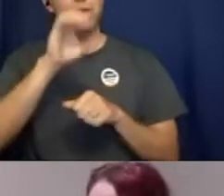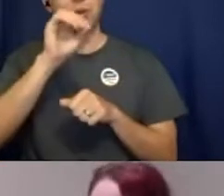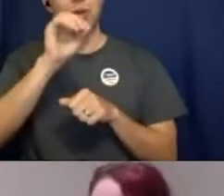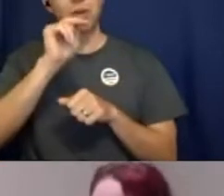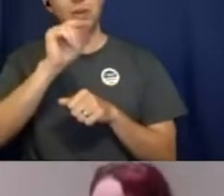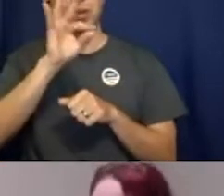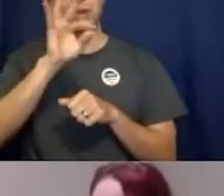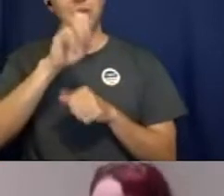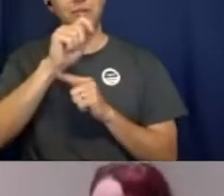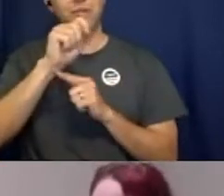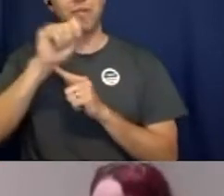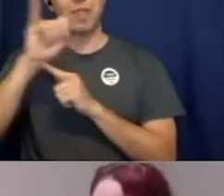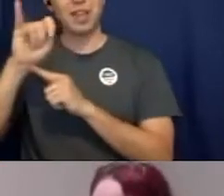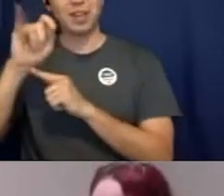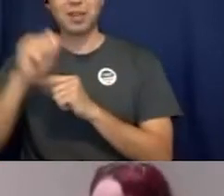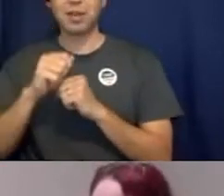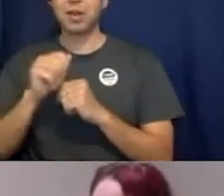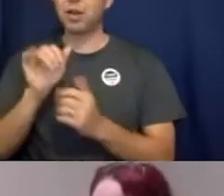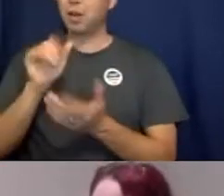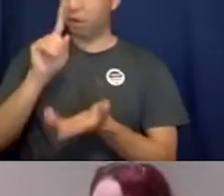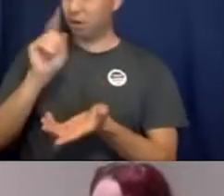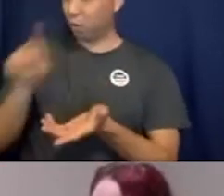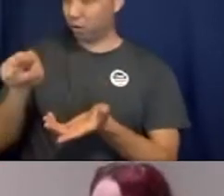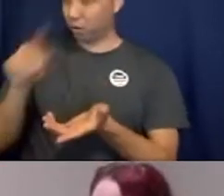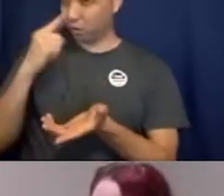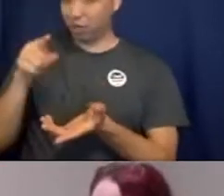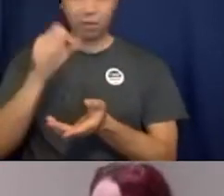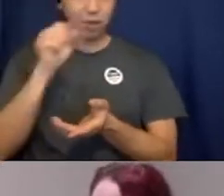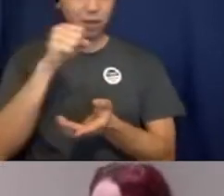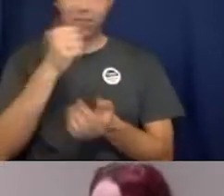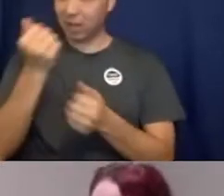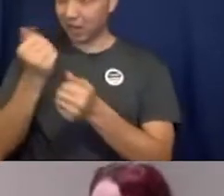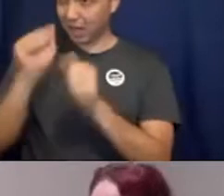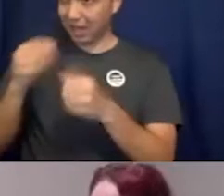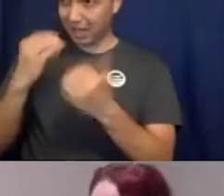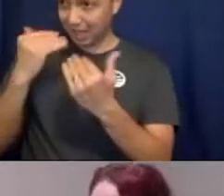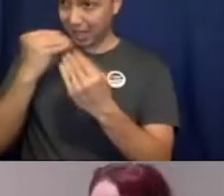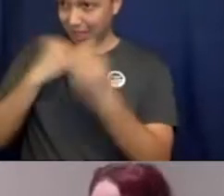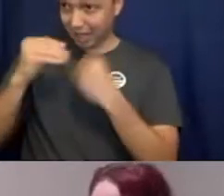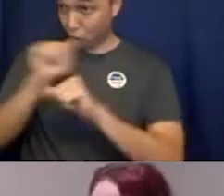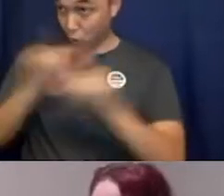that you might have COVID. Yeah. Well, sometimes you gotta.